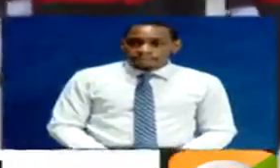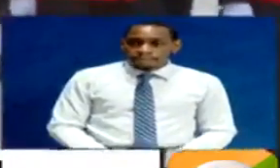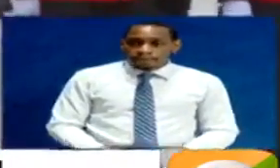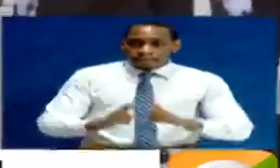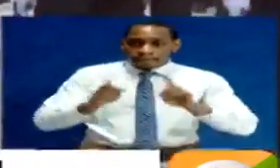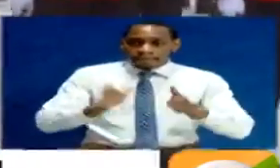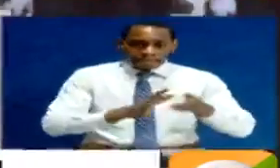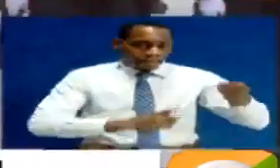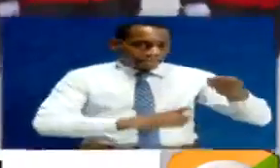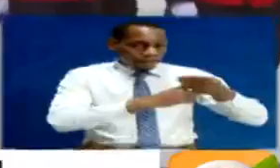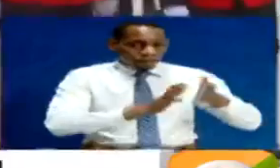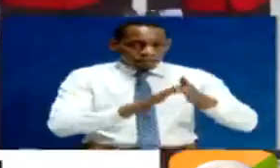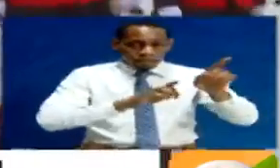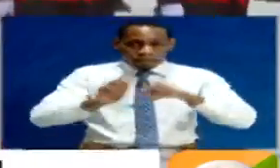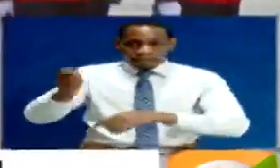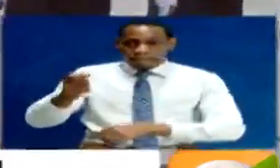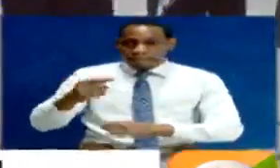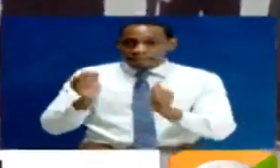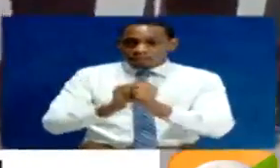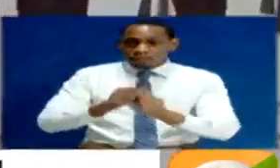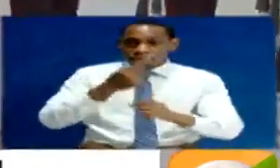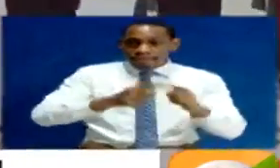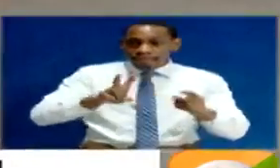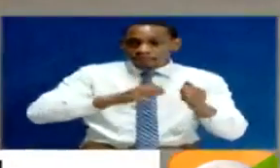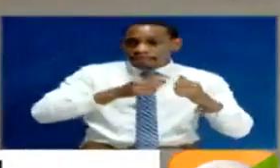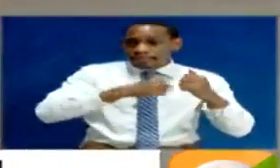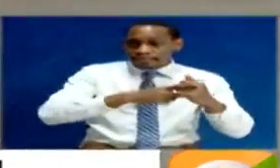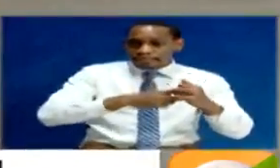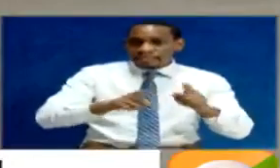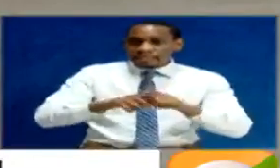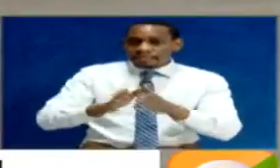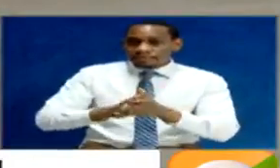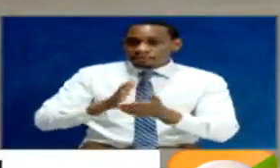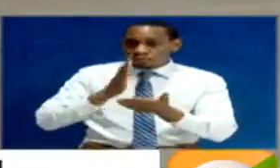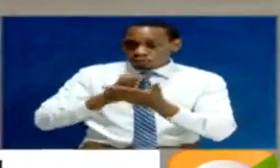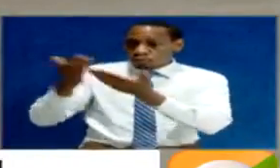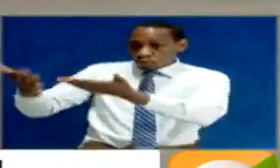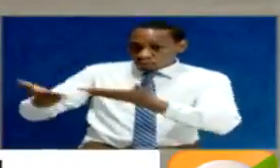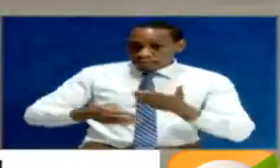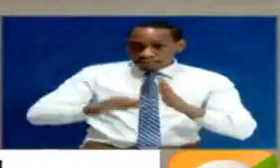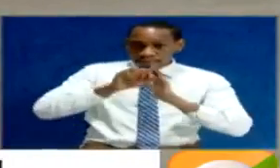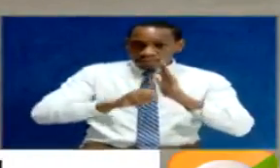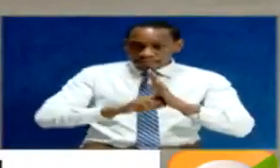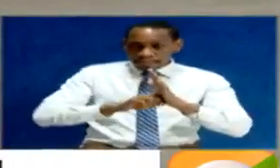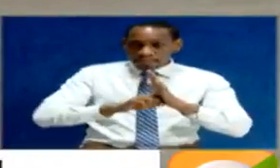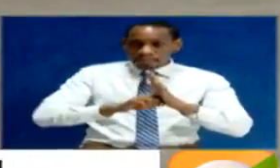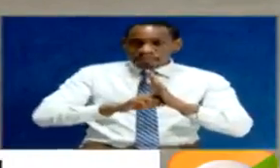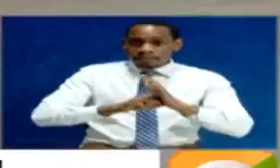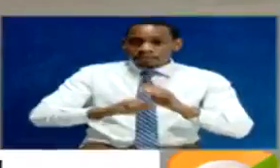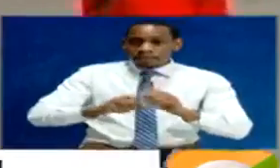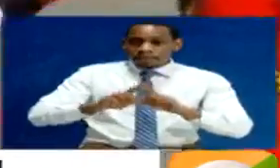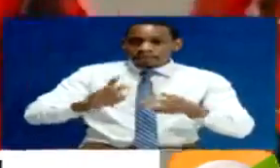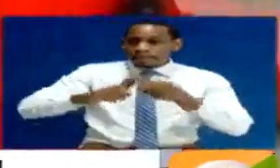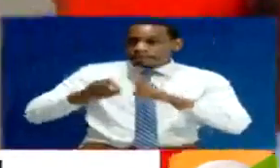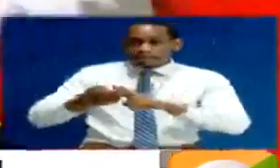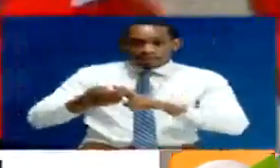Though the late President Magufuli had toured Kenya in October 2016 and accorded a state reception, relations between the two nations were